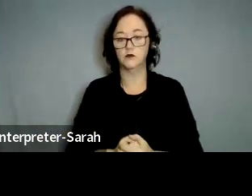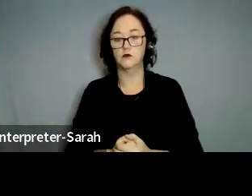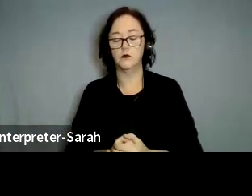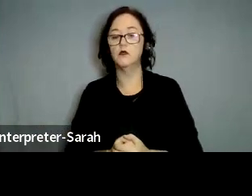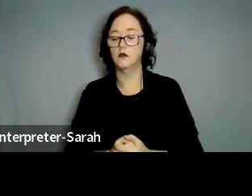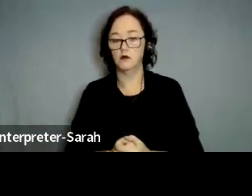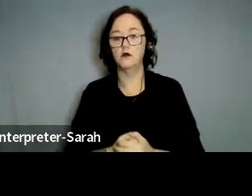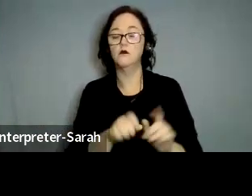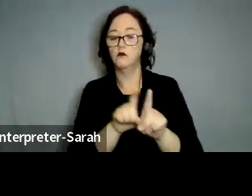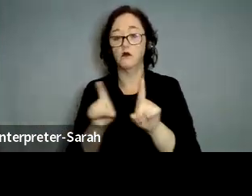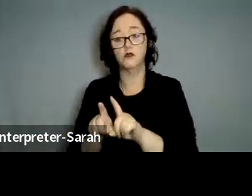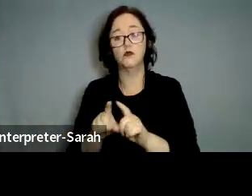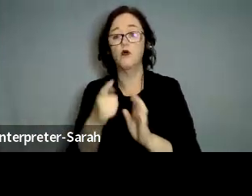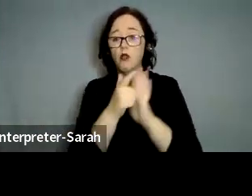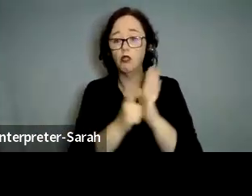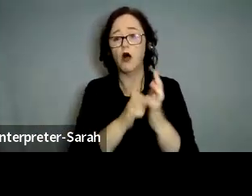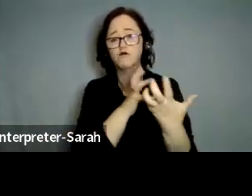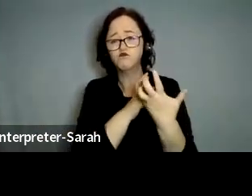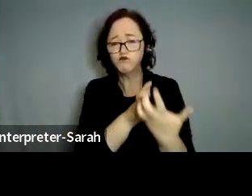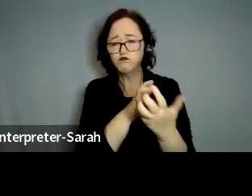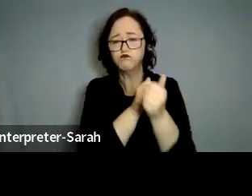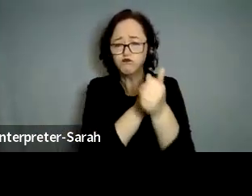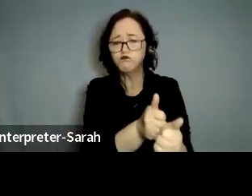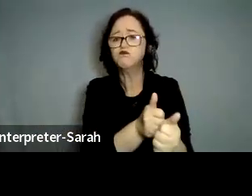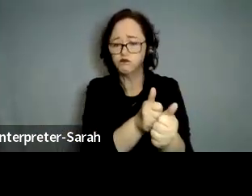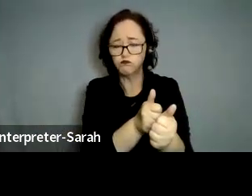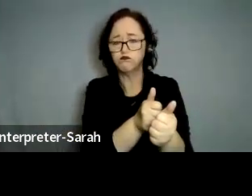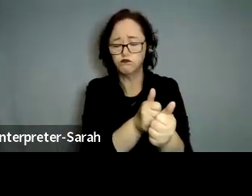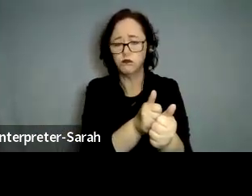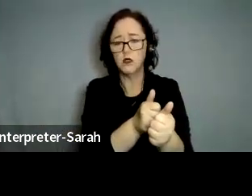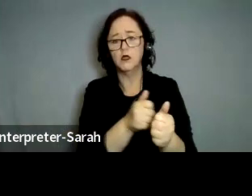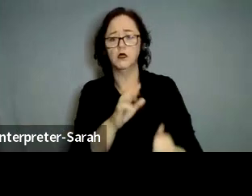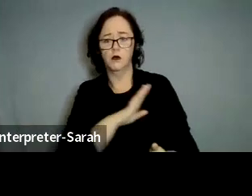with particular laws, the same as the management of the organization.